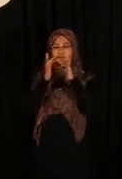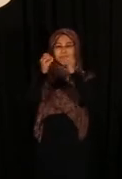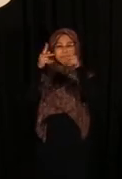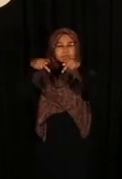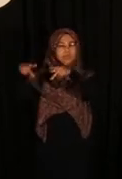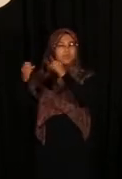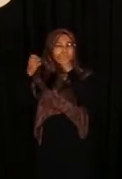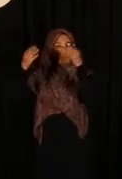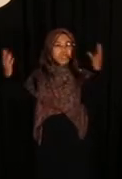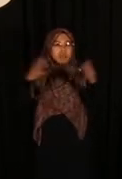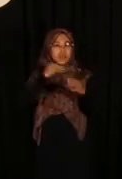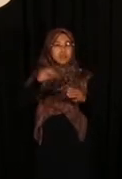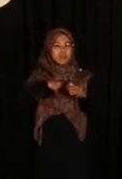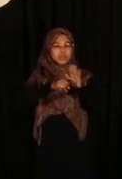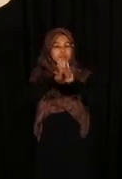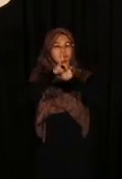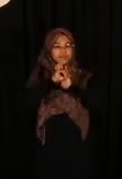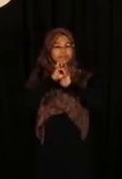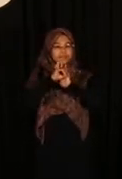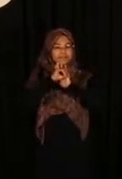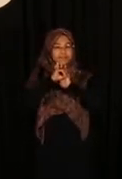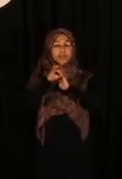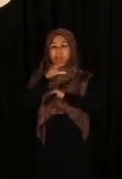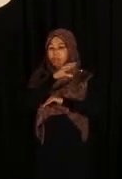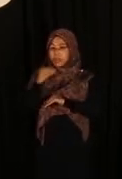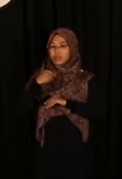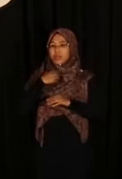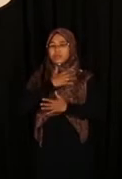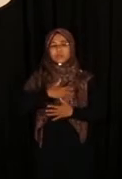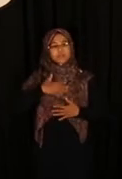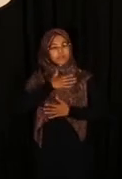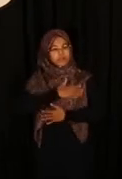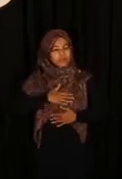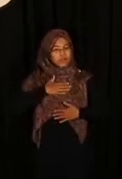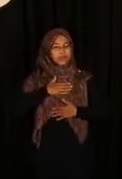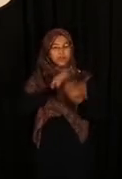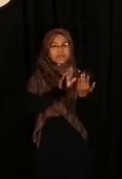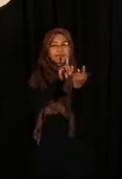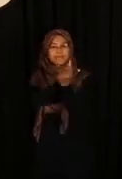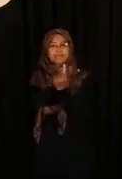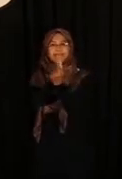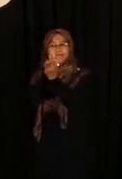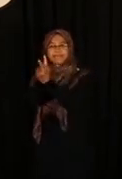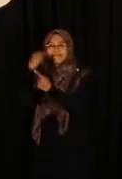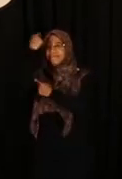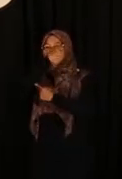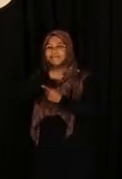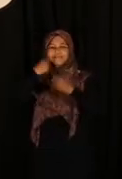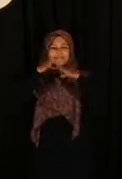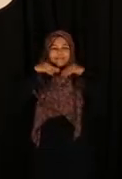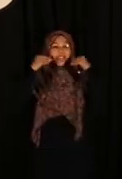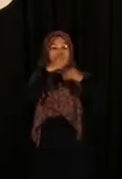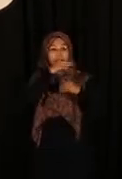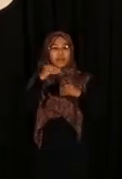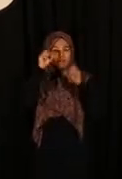in a more personal level. I really enjoy the look on people's face when I meet them and say a few words